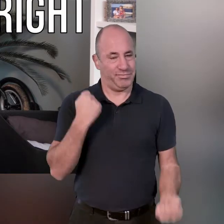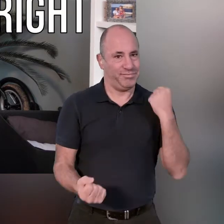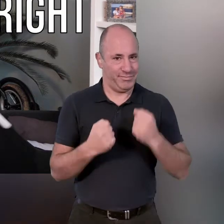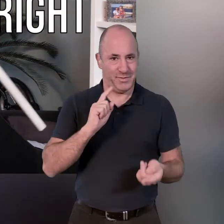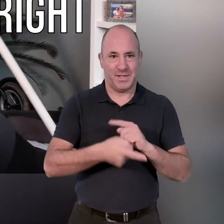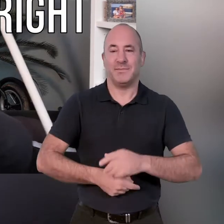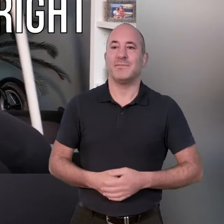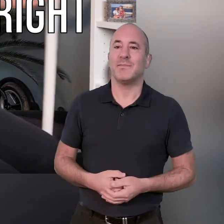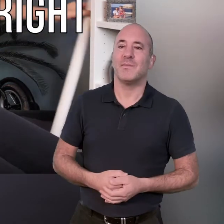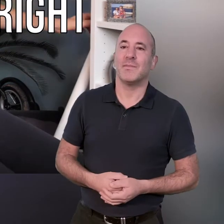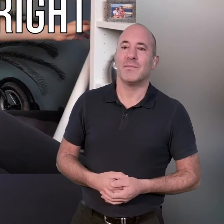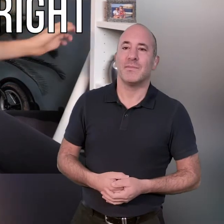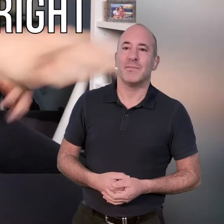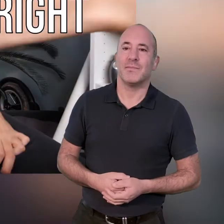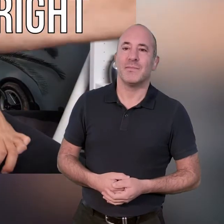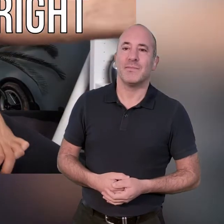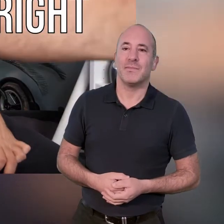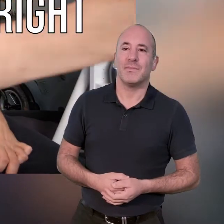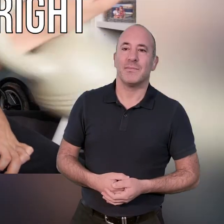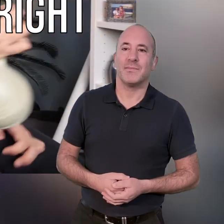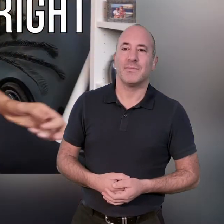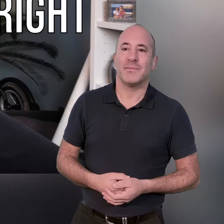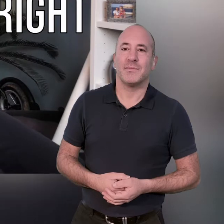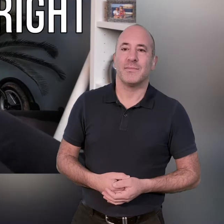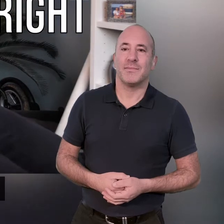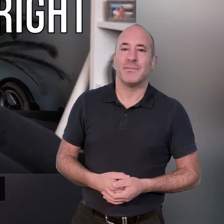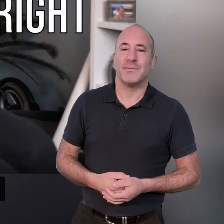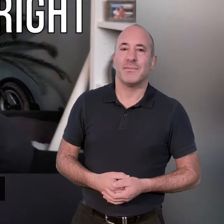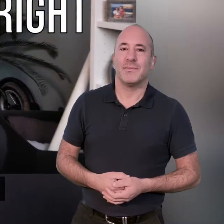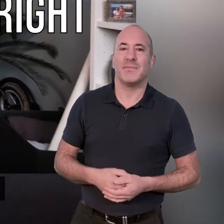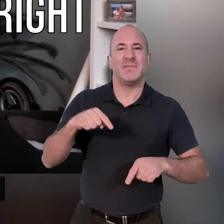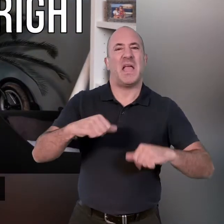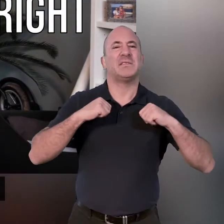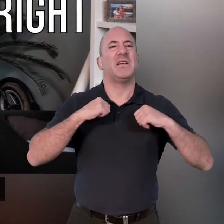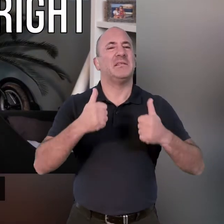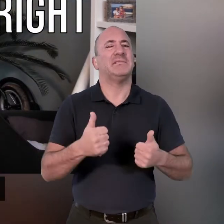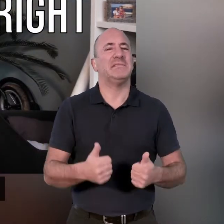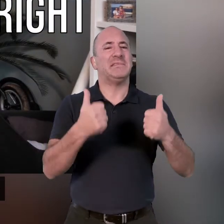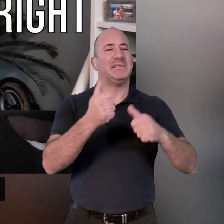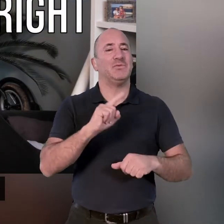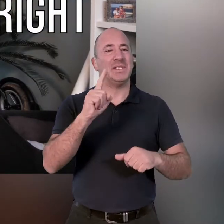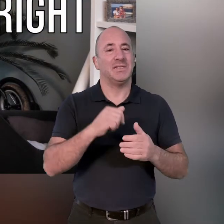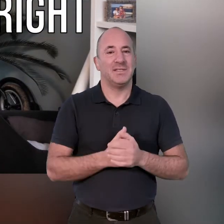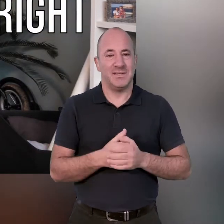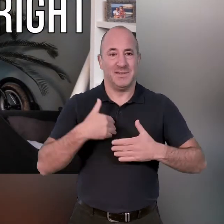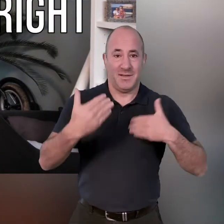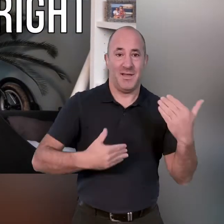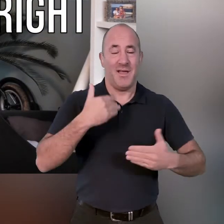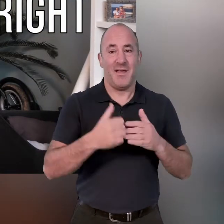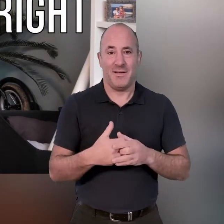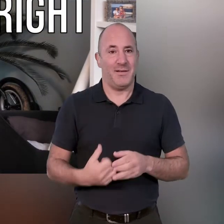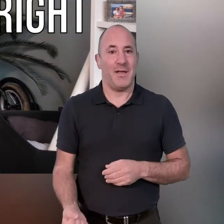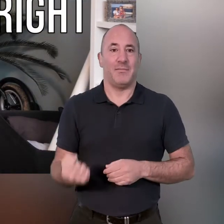Changing to the bicep curls to overhead press. And what's fantastic about this exercise as we get going here,